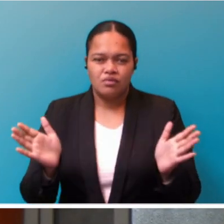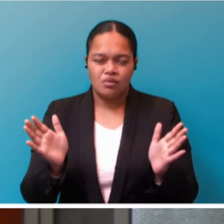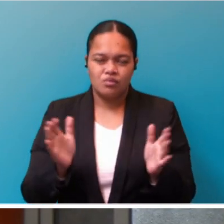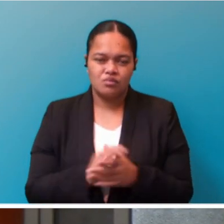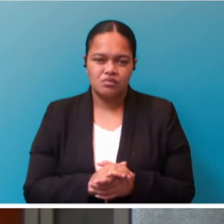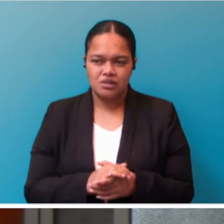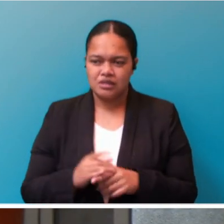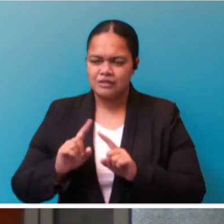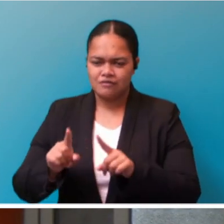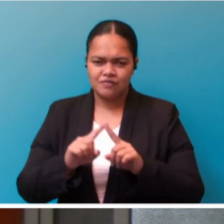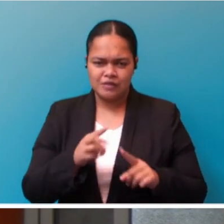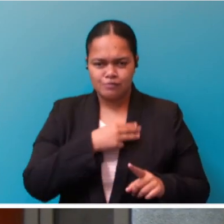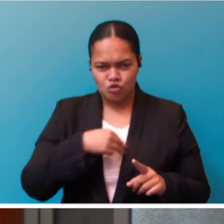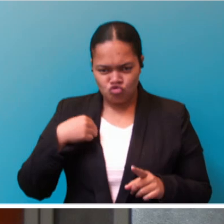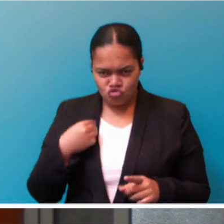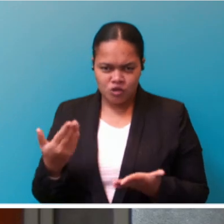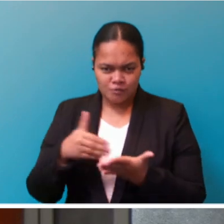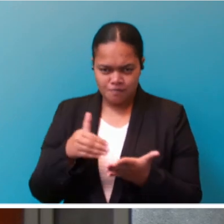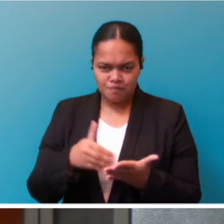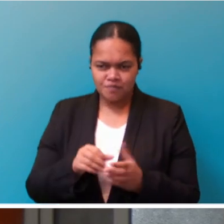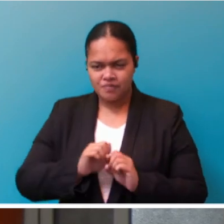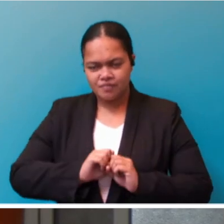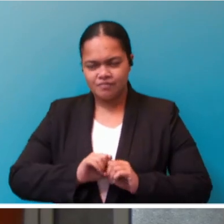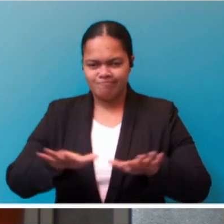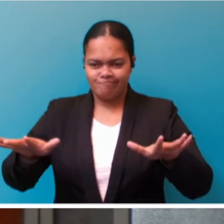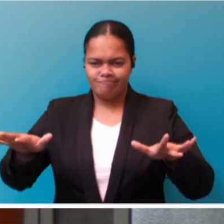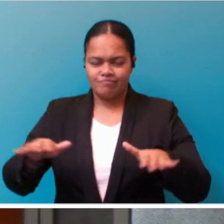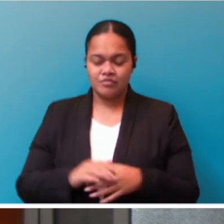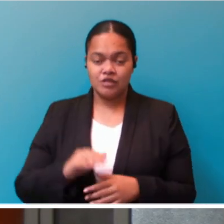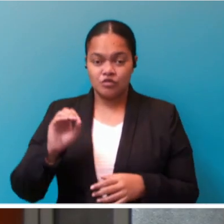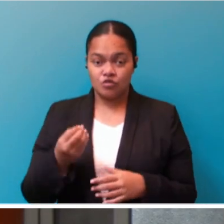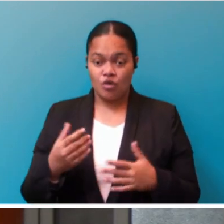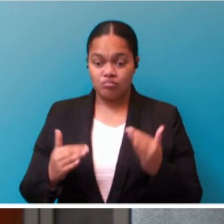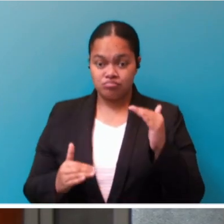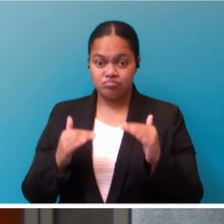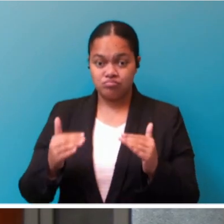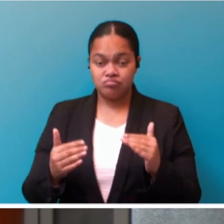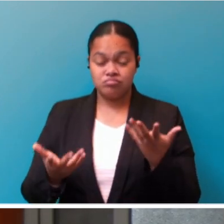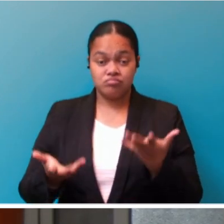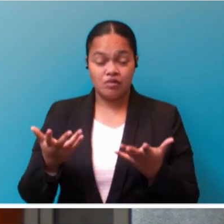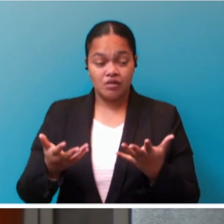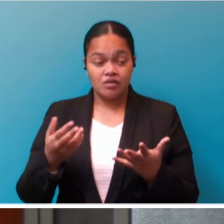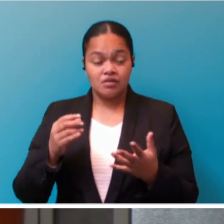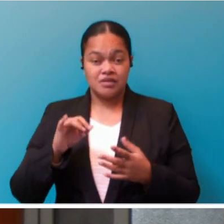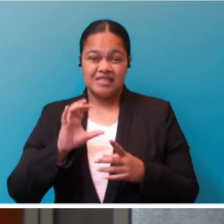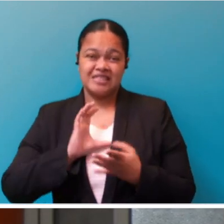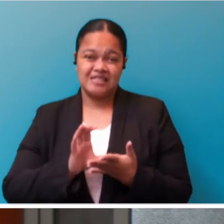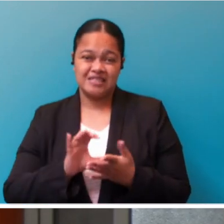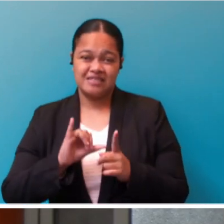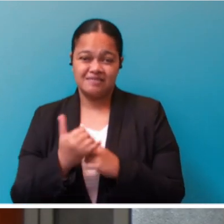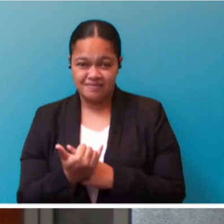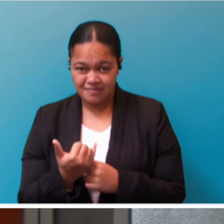from ministries and statutory bodies across sectors. Parallel to our official reporting, civil society organizations